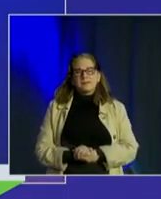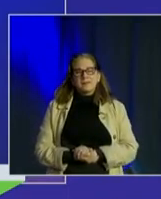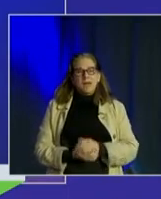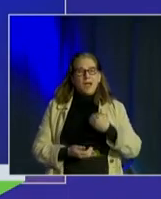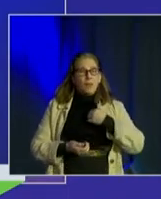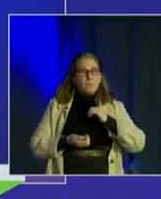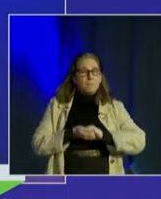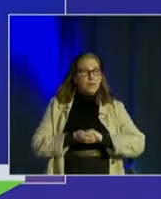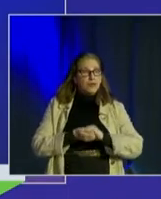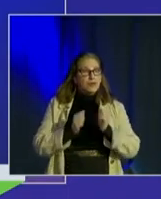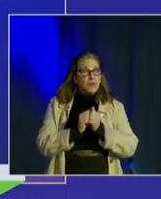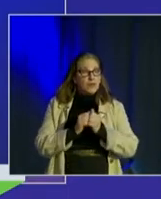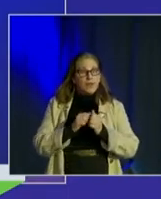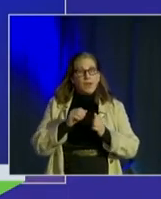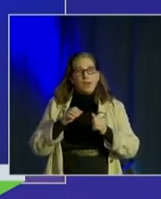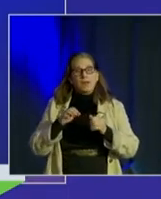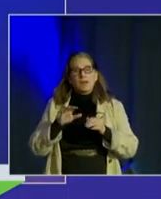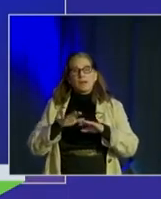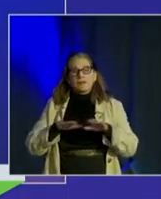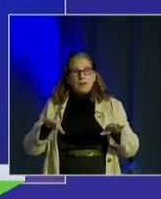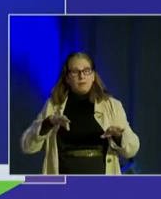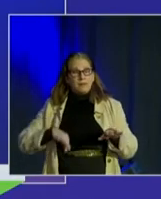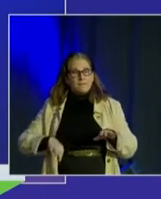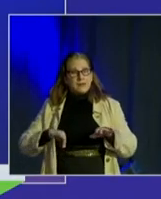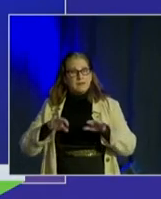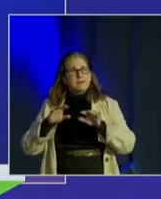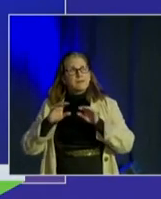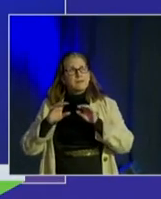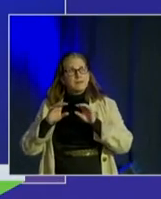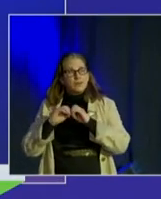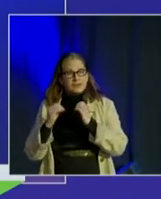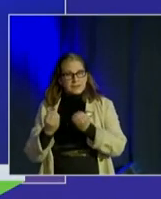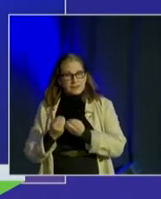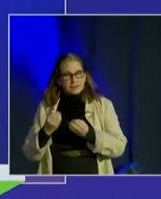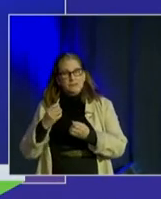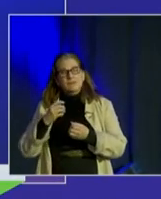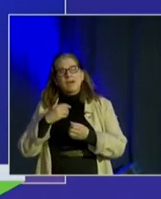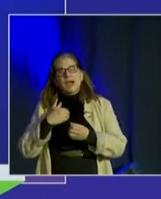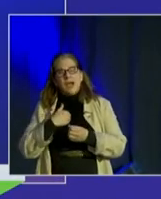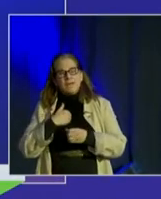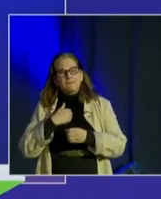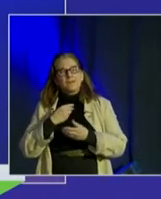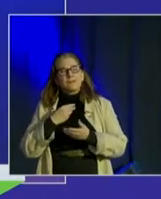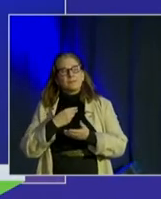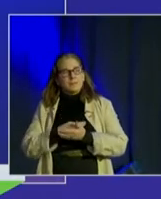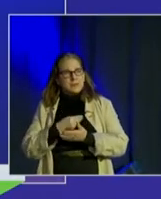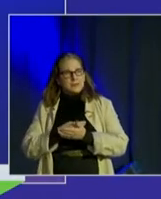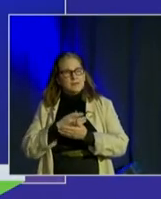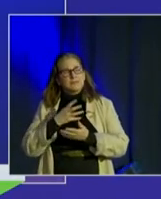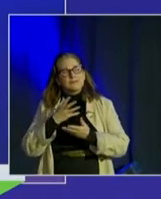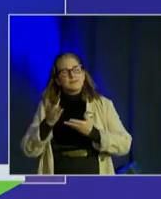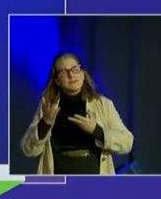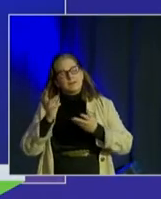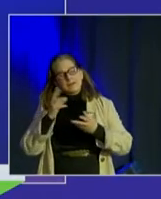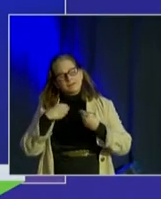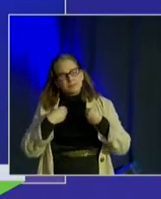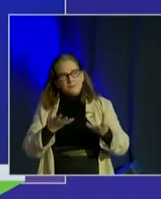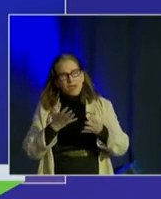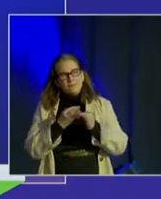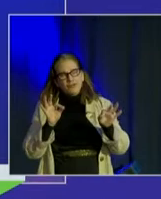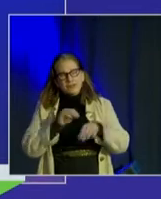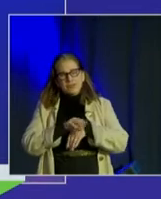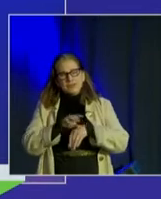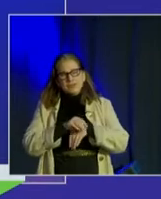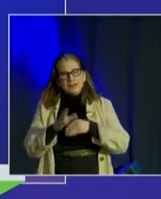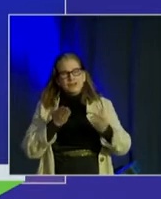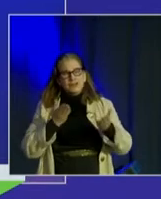in making sure that we have financial and home counseling services available for people who